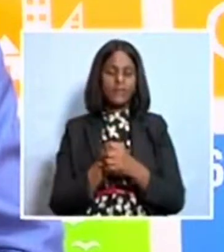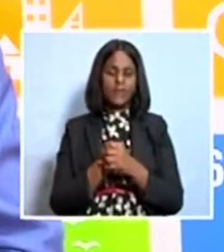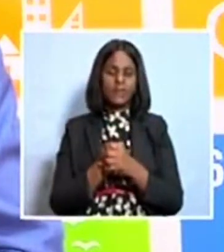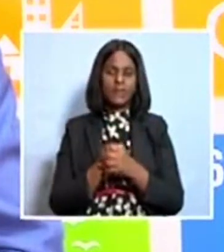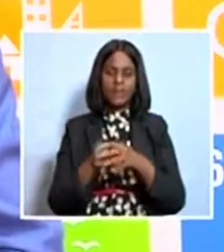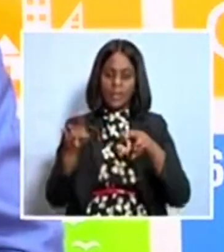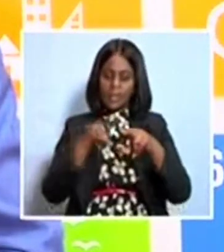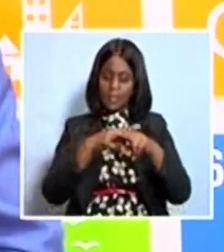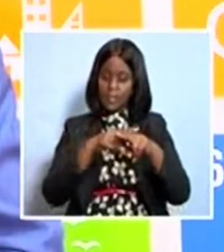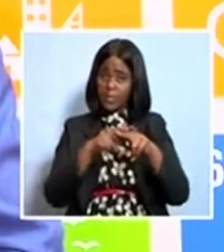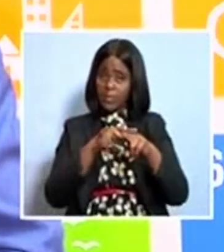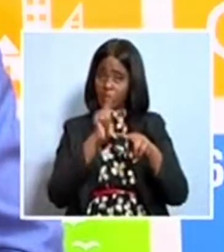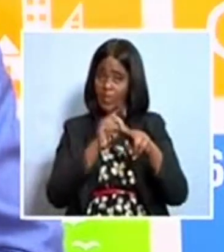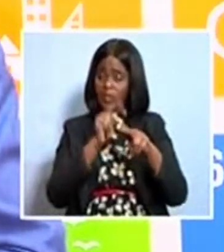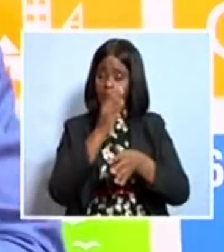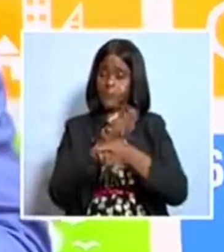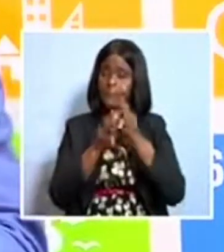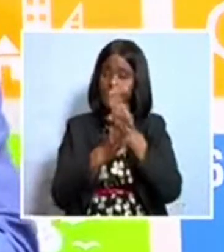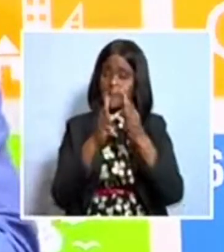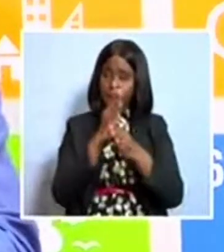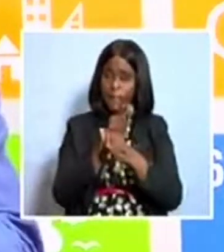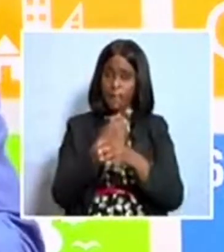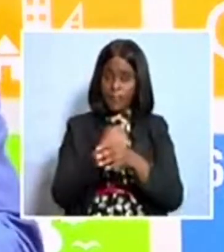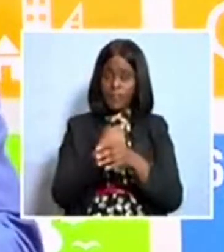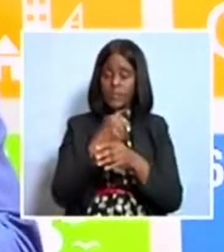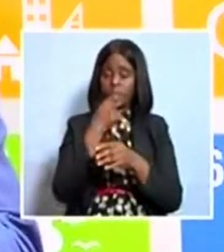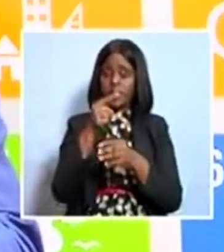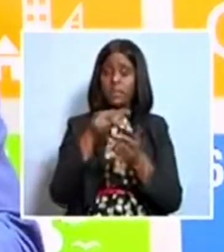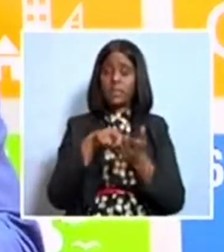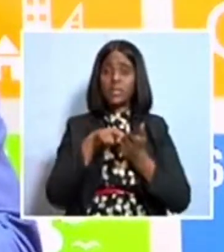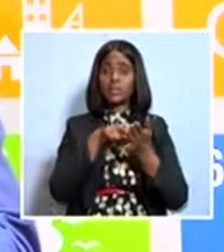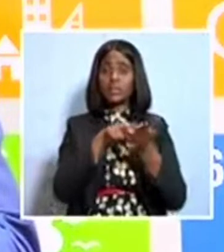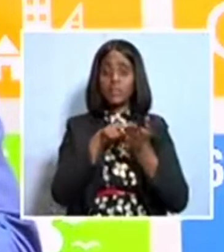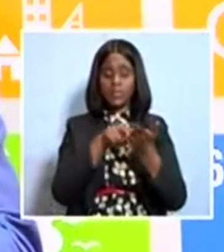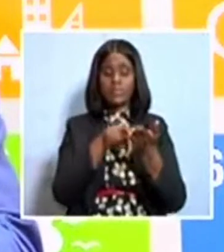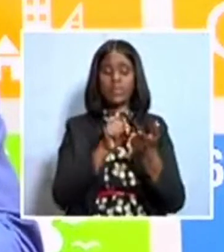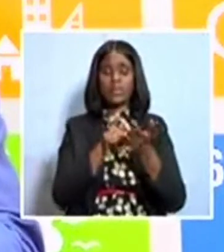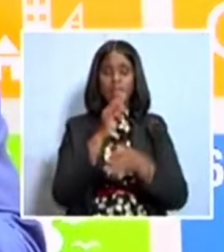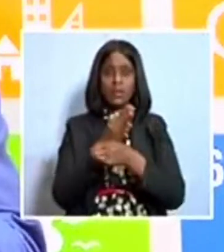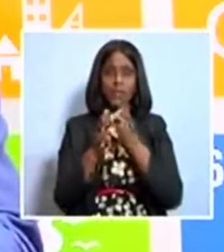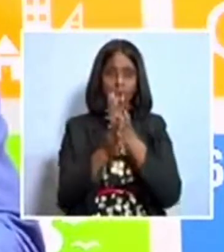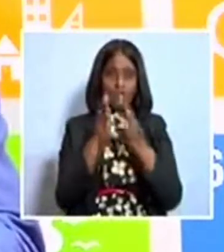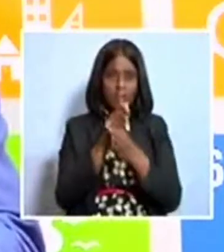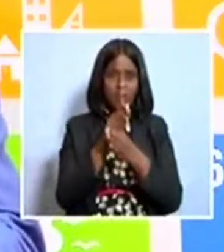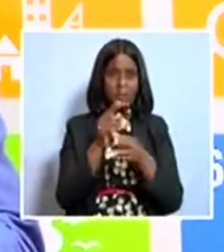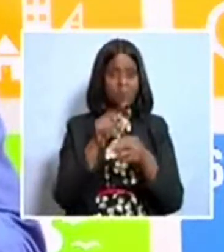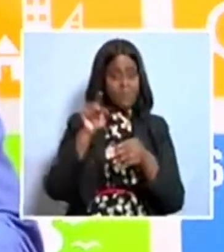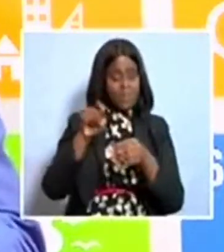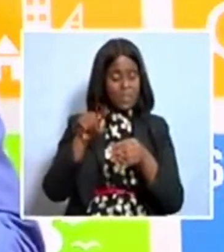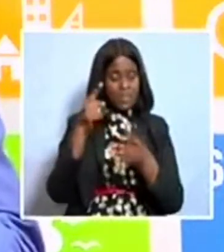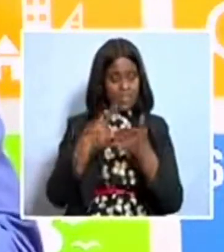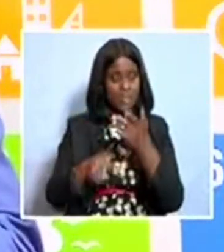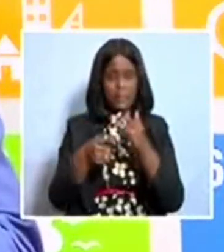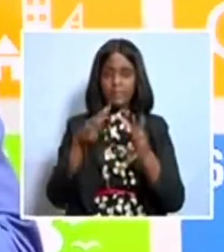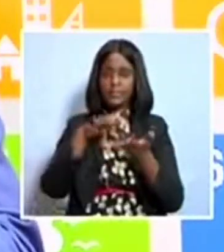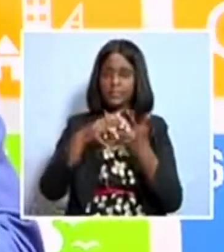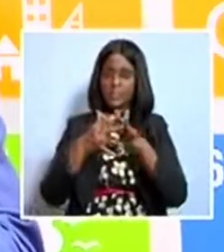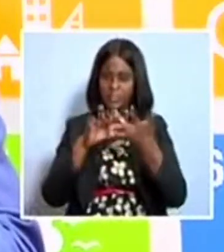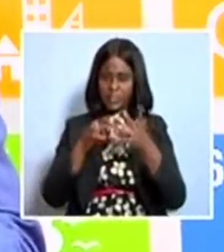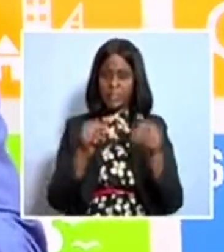Railway infrastructure, I can just say transportation infrastructure, needs to be an integrated